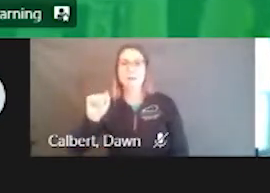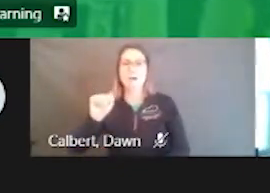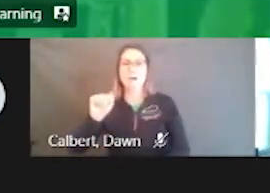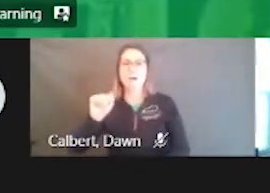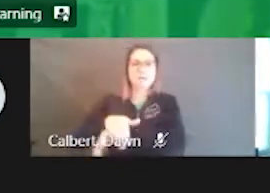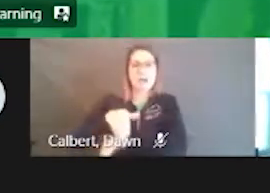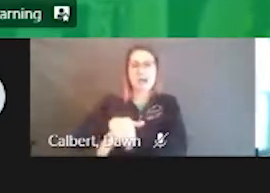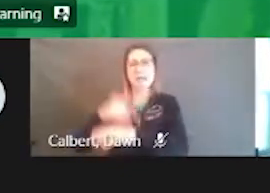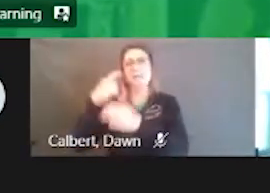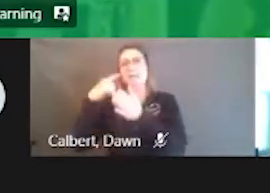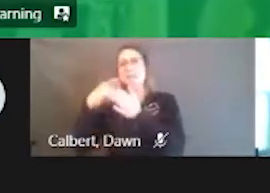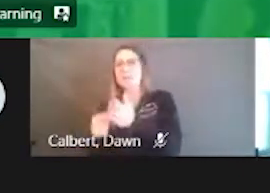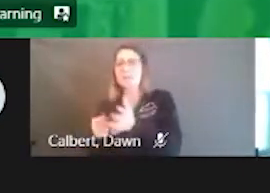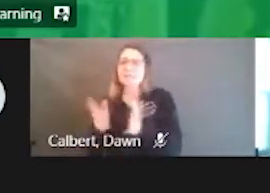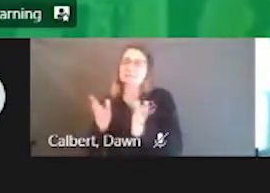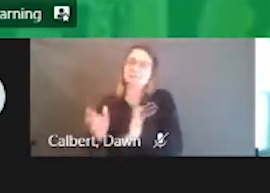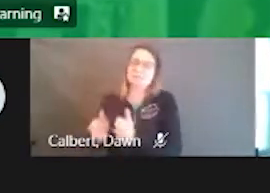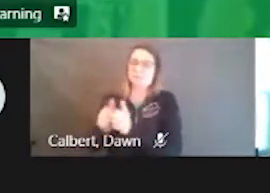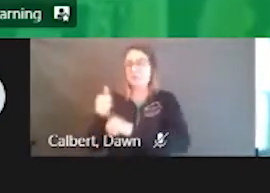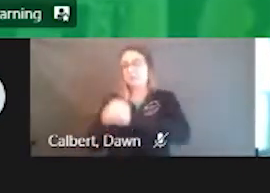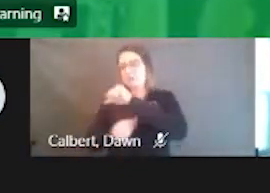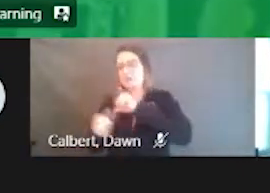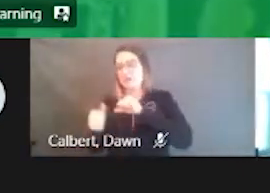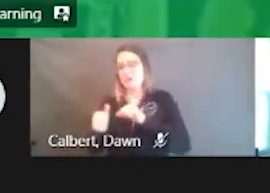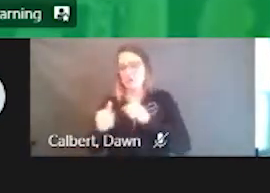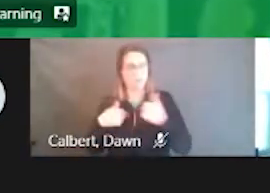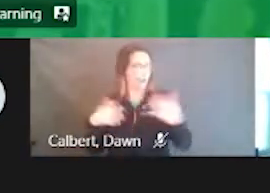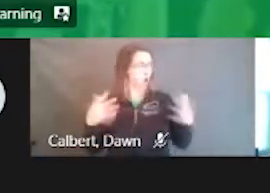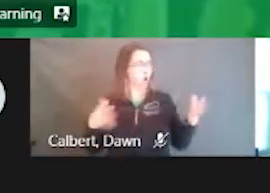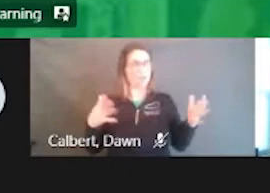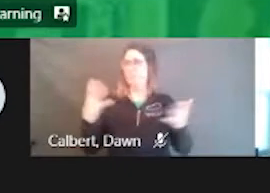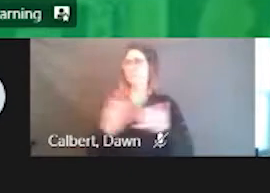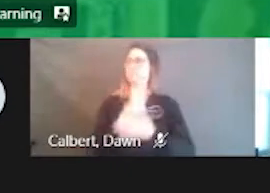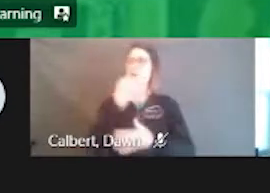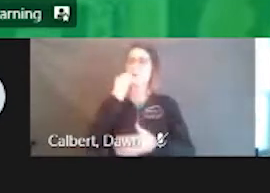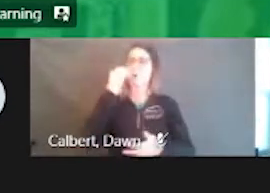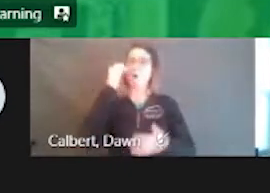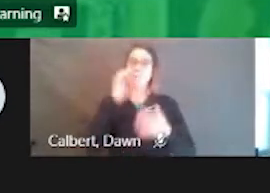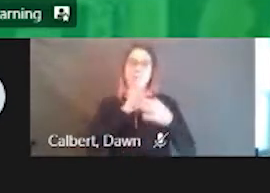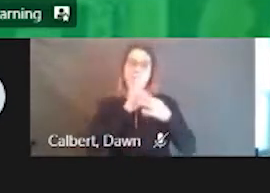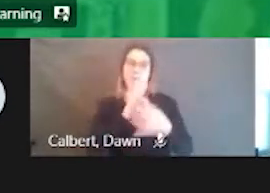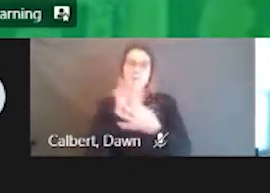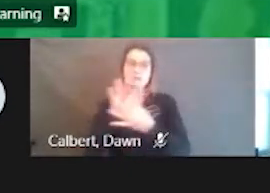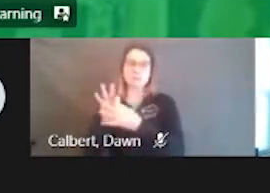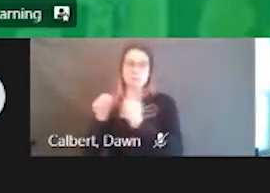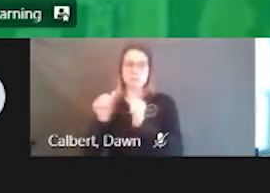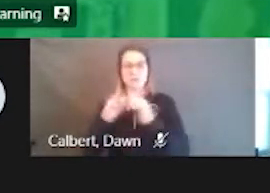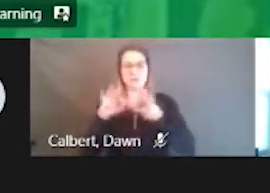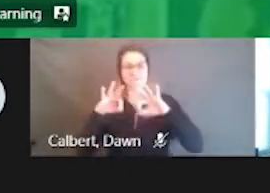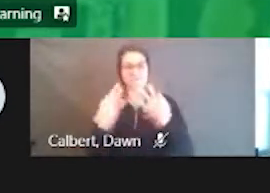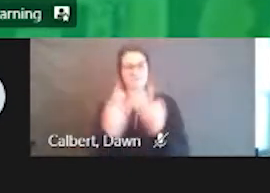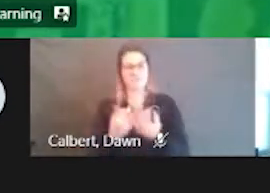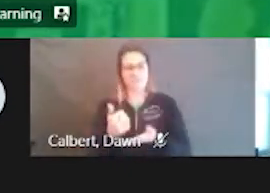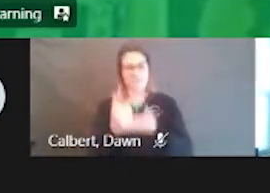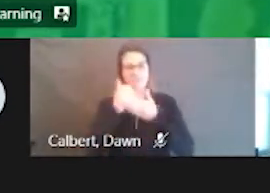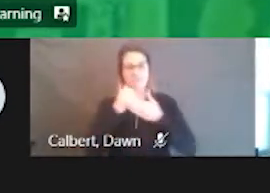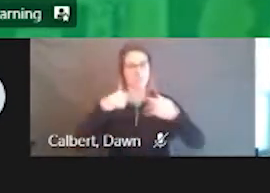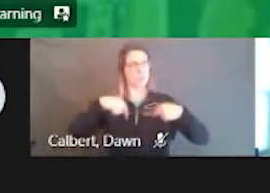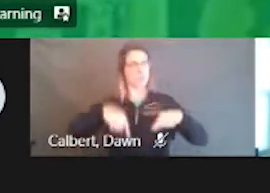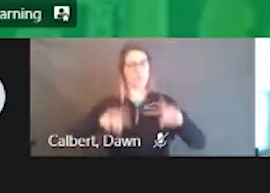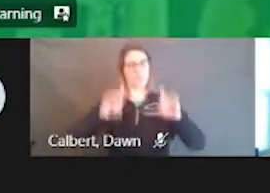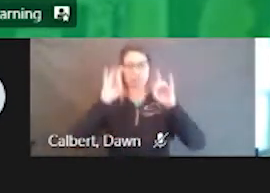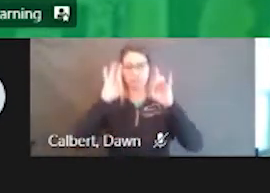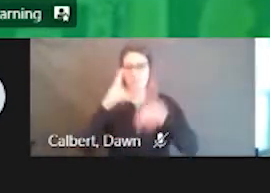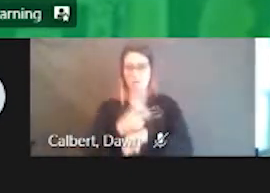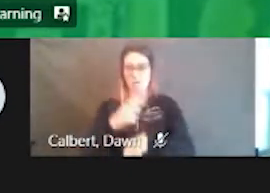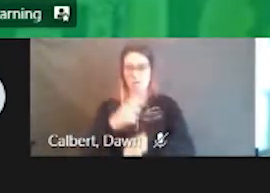each other. So since we're already at home, I think building that relationship with our family more can really help us during this time.